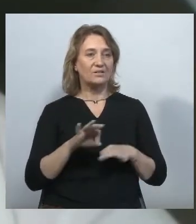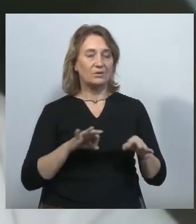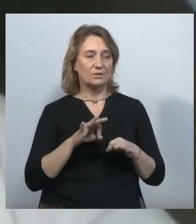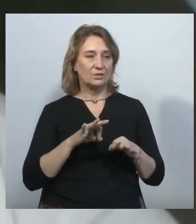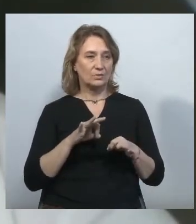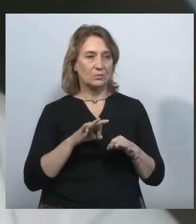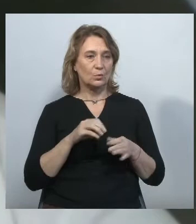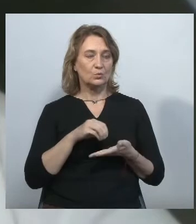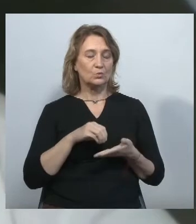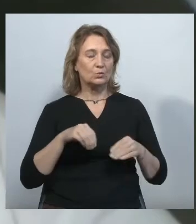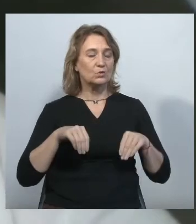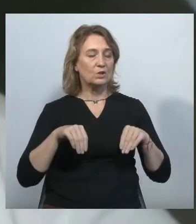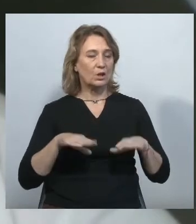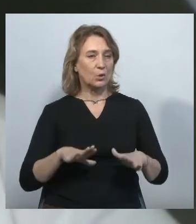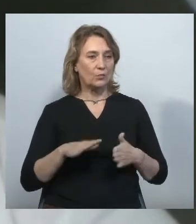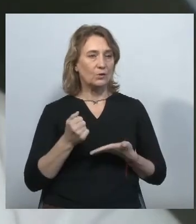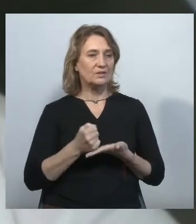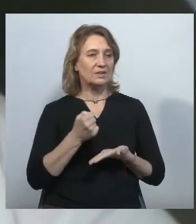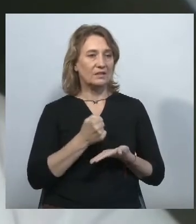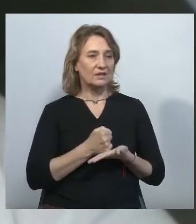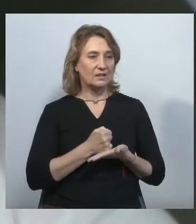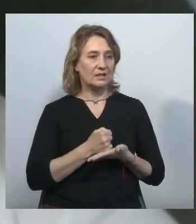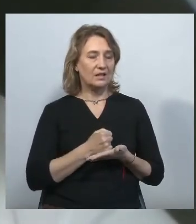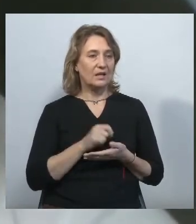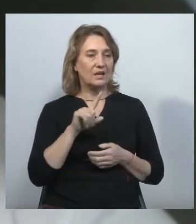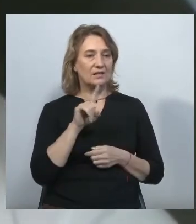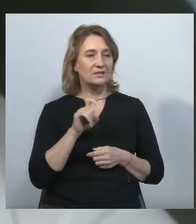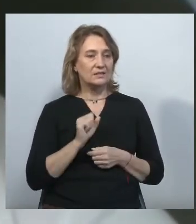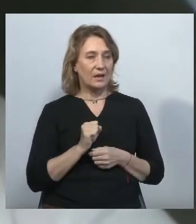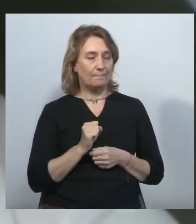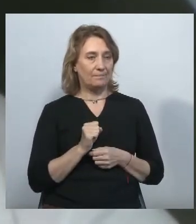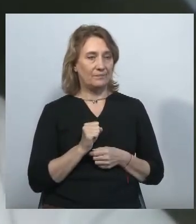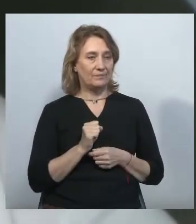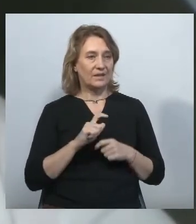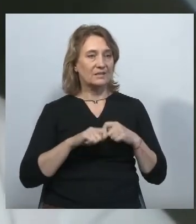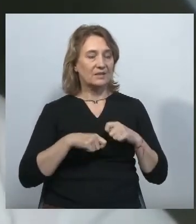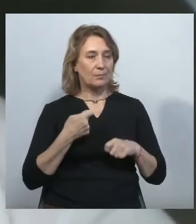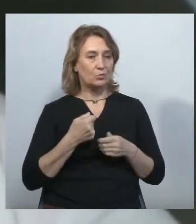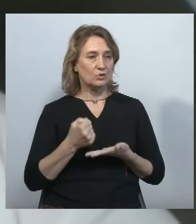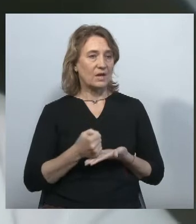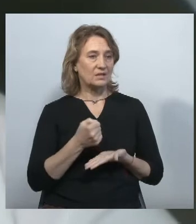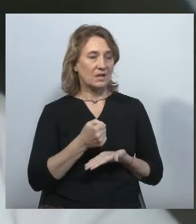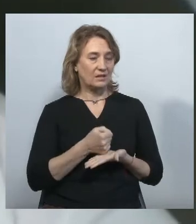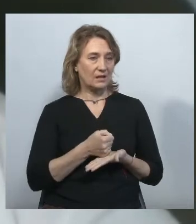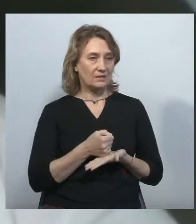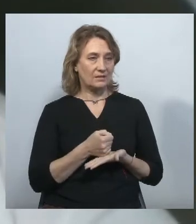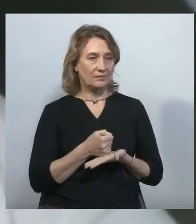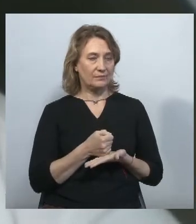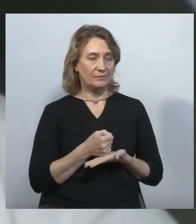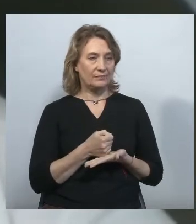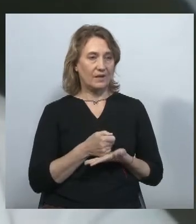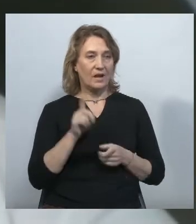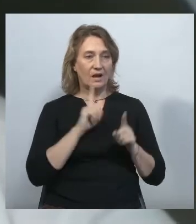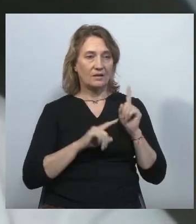its standards, very detailed standards of advertising. But for violation of